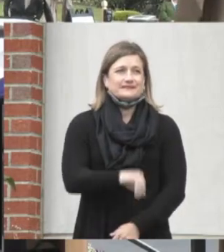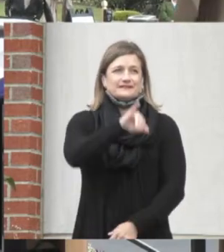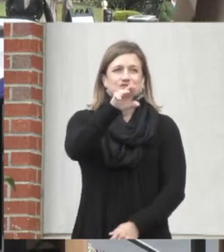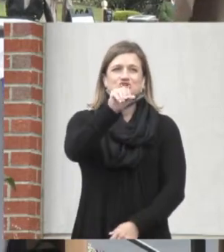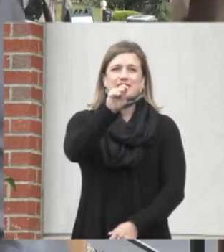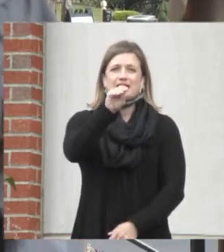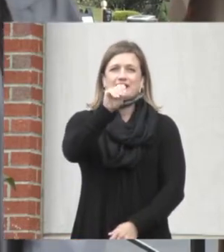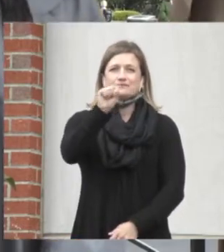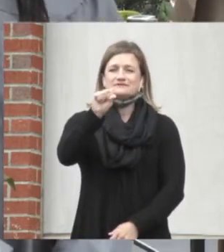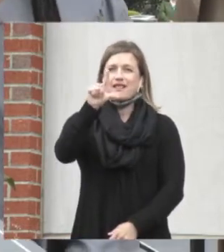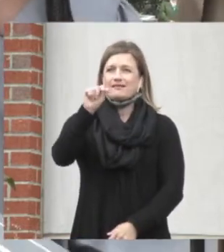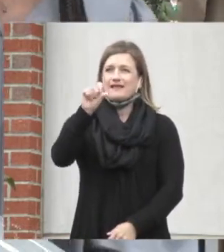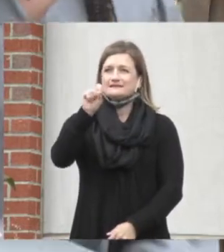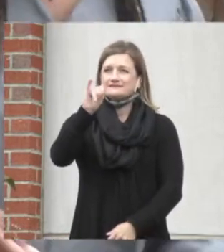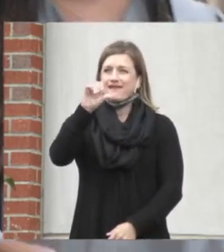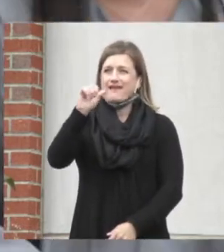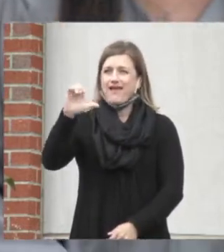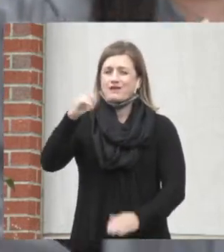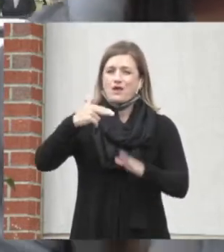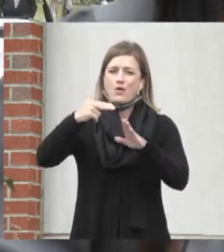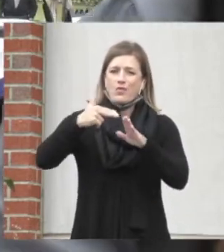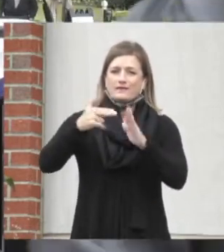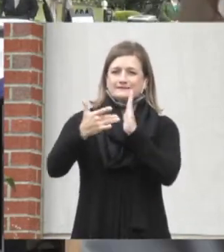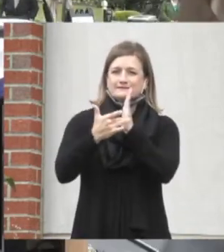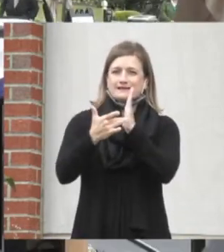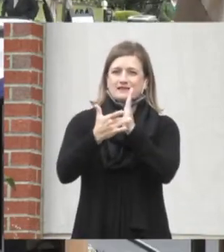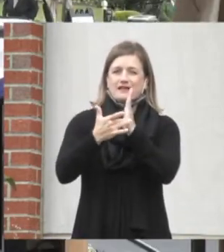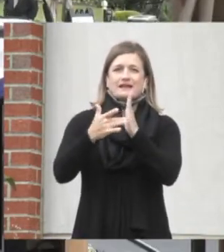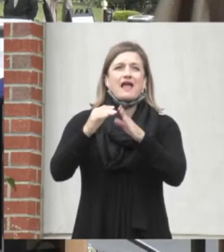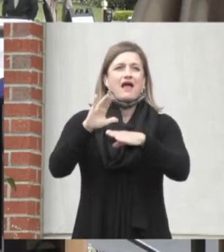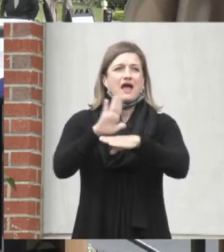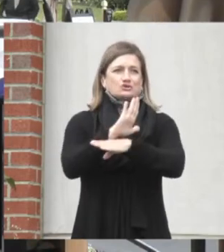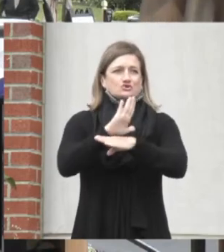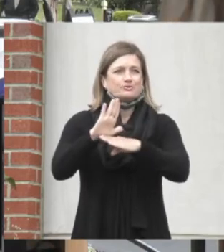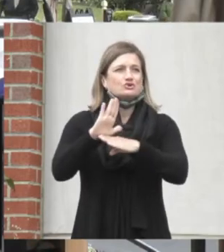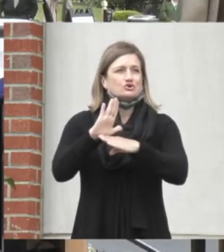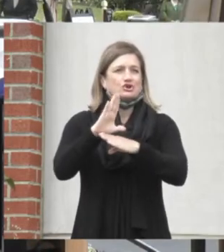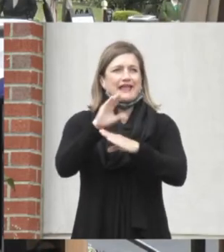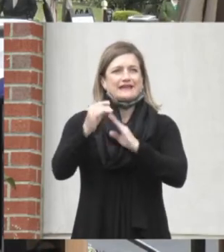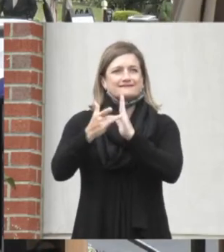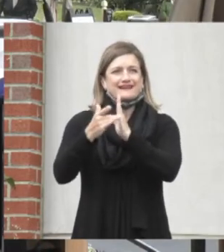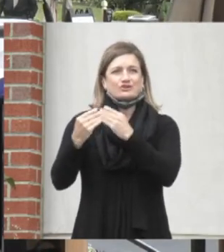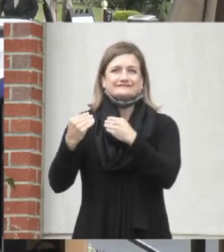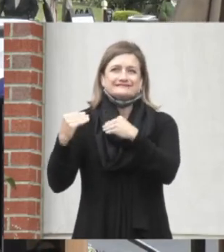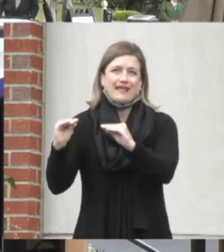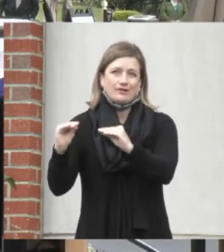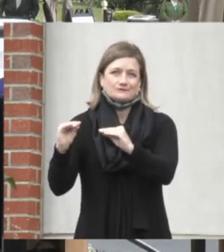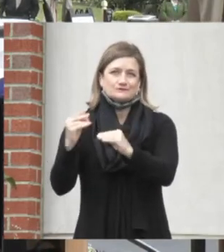James Lasiak, Welding Technology, Entrepreneurial Welding Business and Technical Sales.